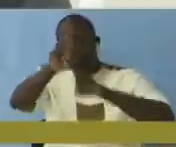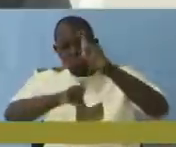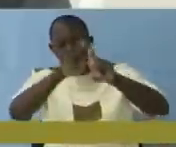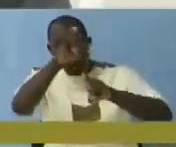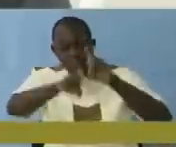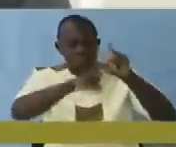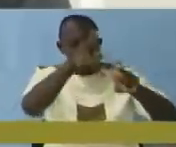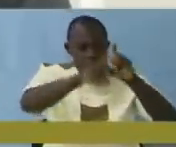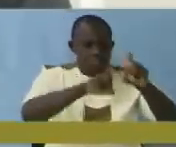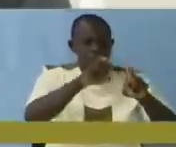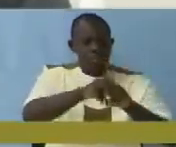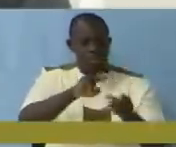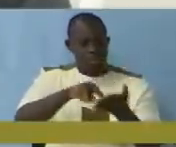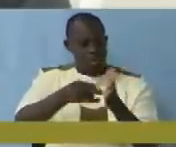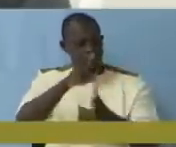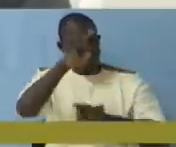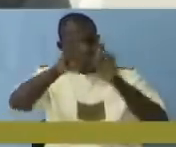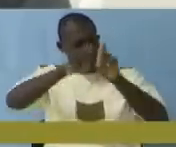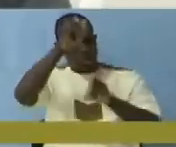would not be interrogators.